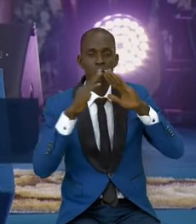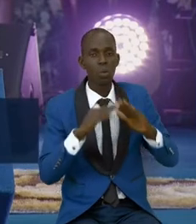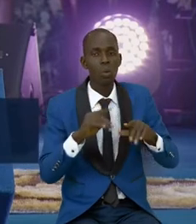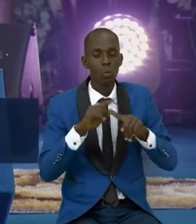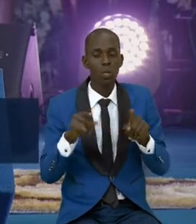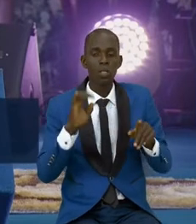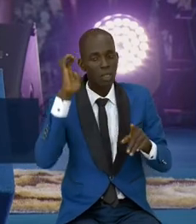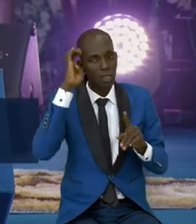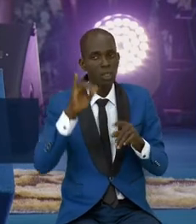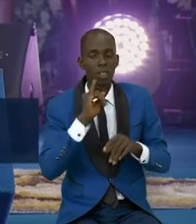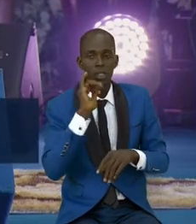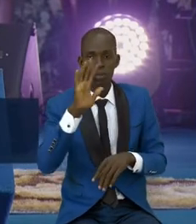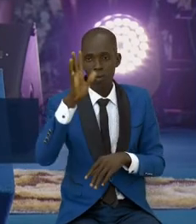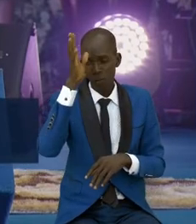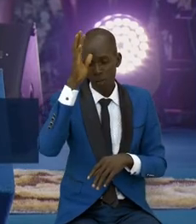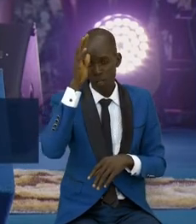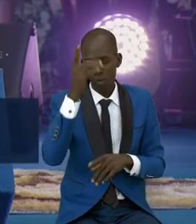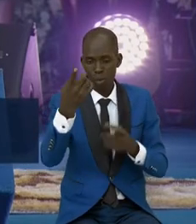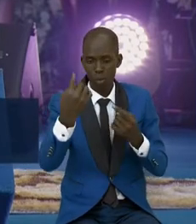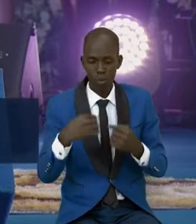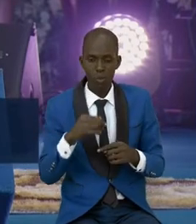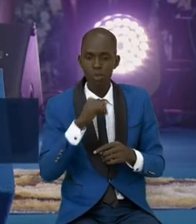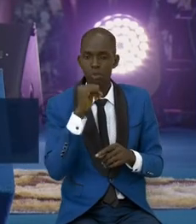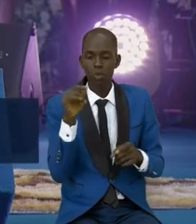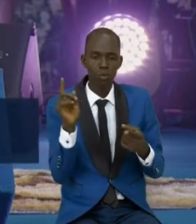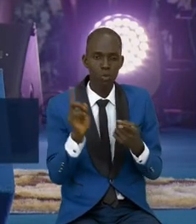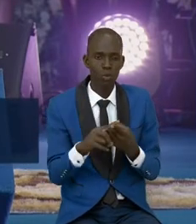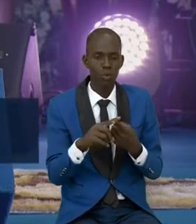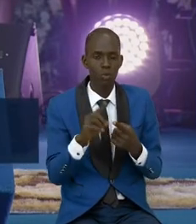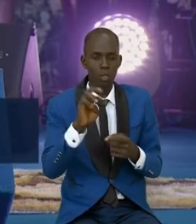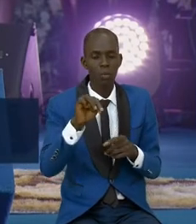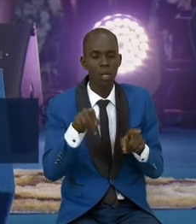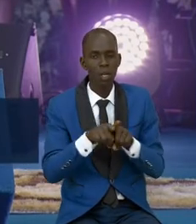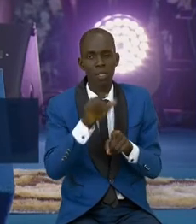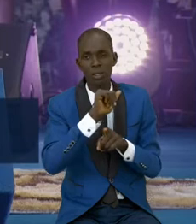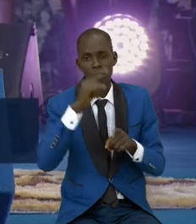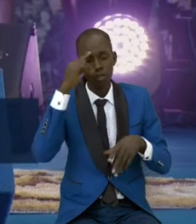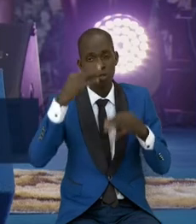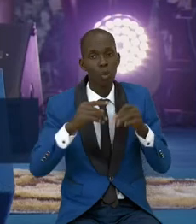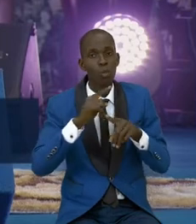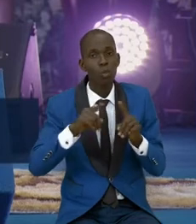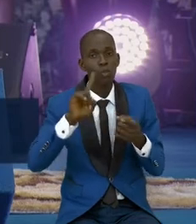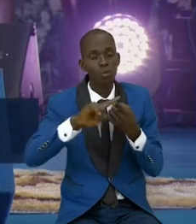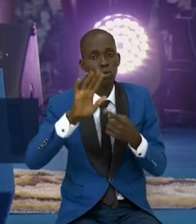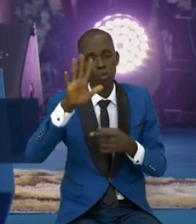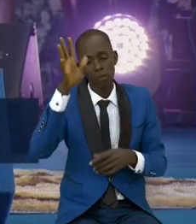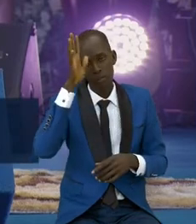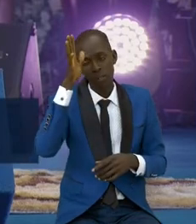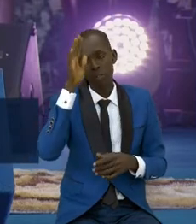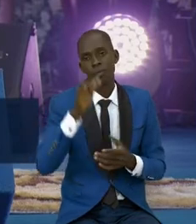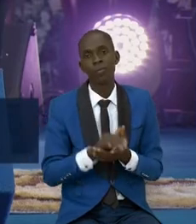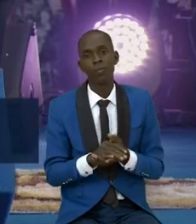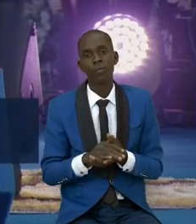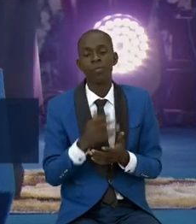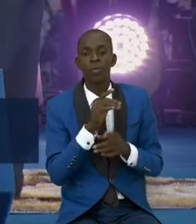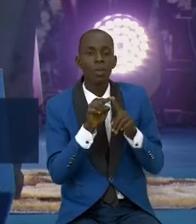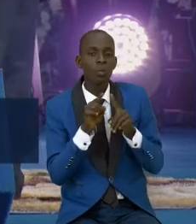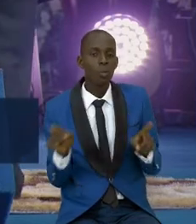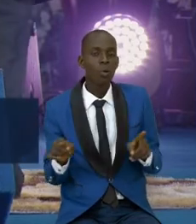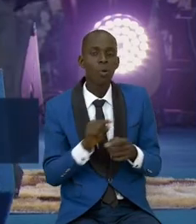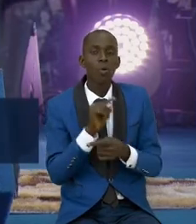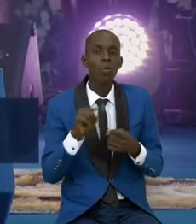into the judge. You are coming to your Father. And the Father is the judge of all flesh. But when we